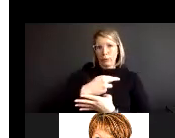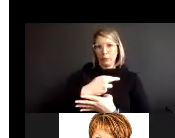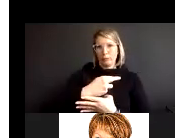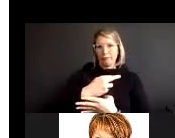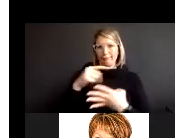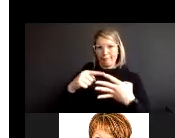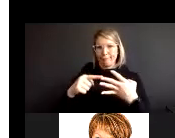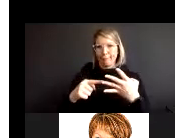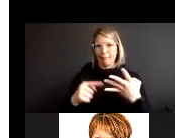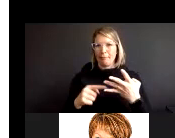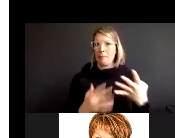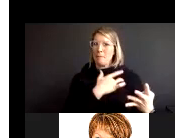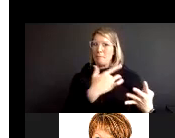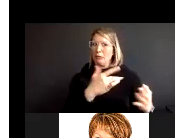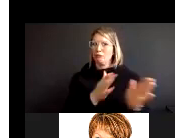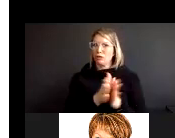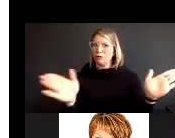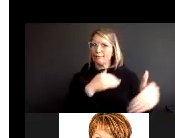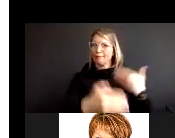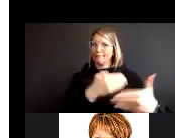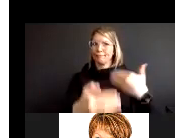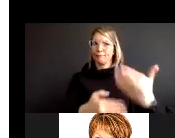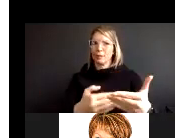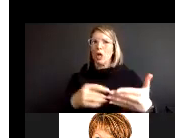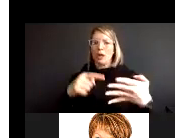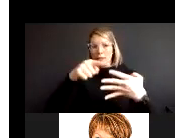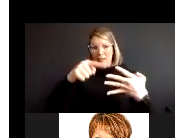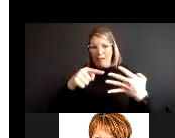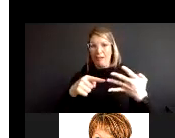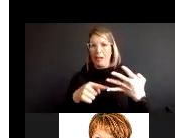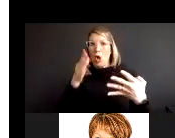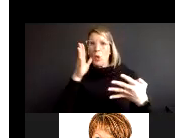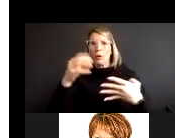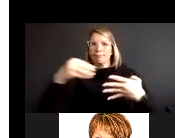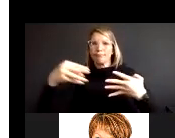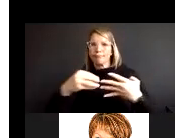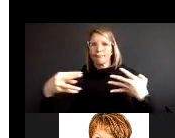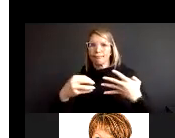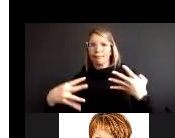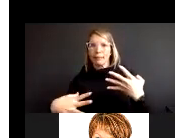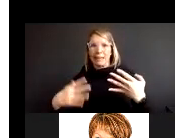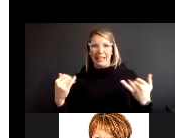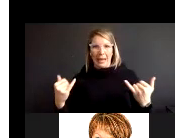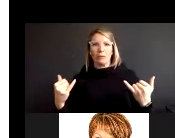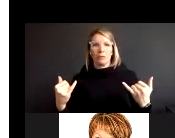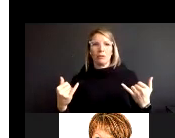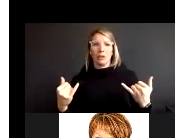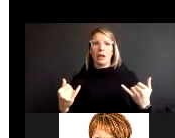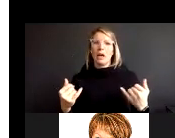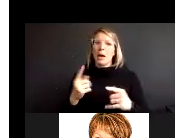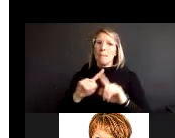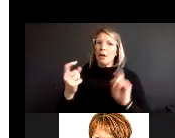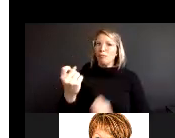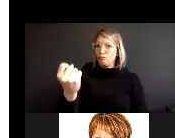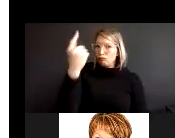in the next couple of slides, but just helpful to note that this is a legislative process that's used throughout the province. And there are, of